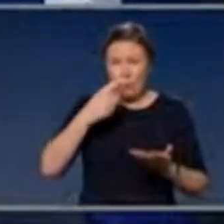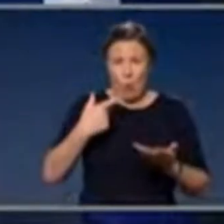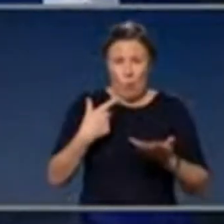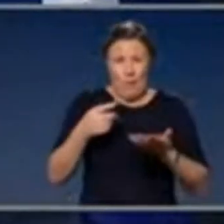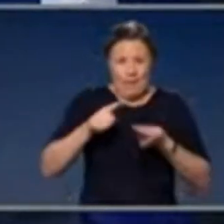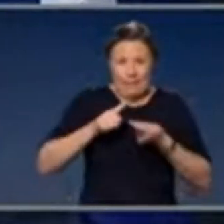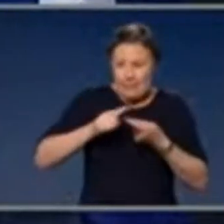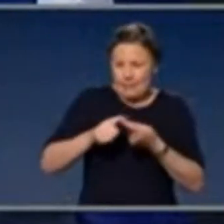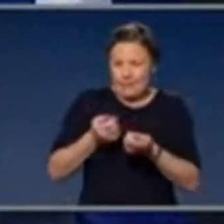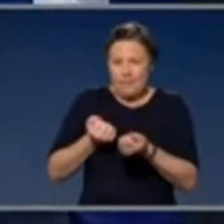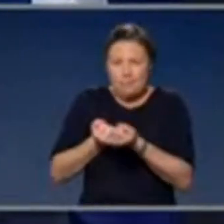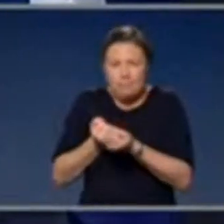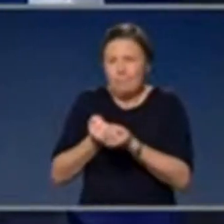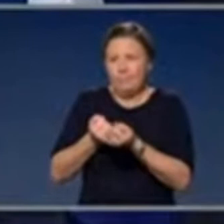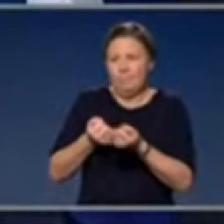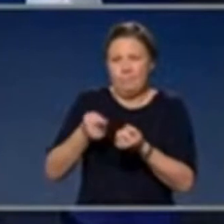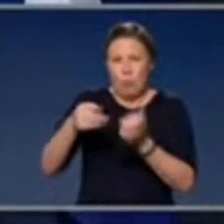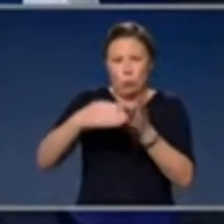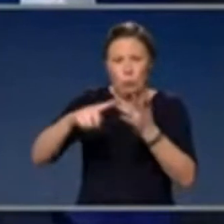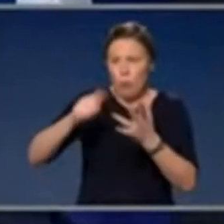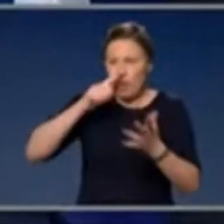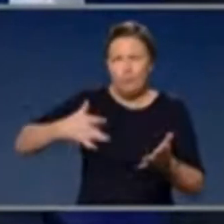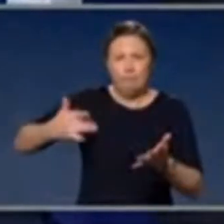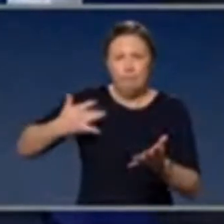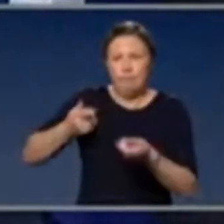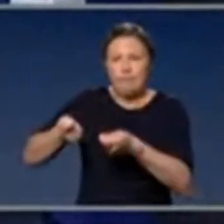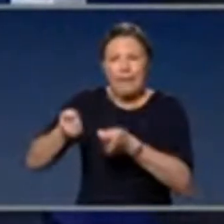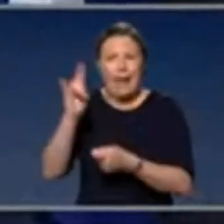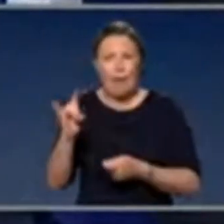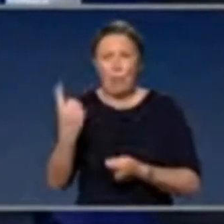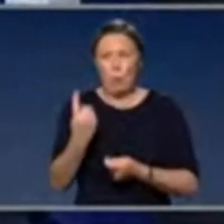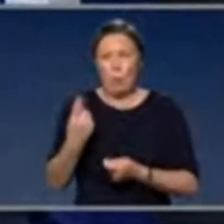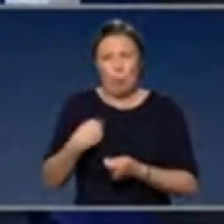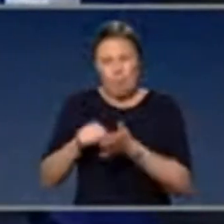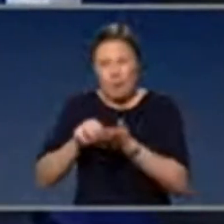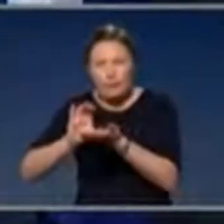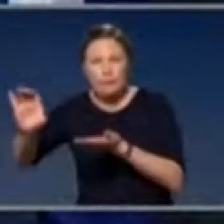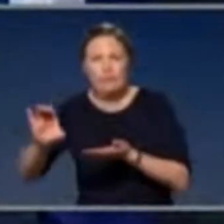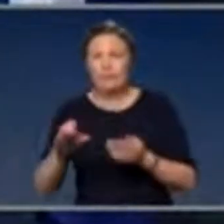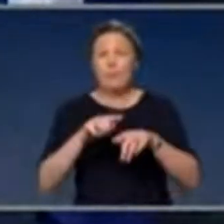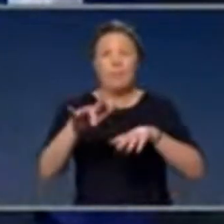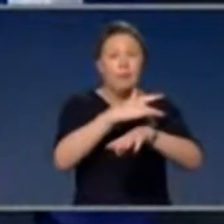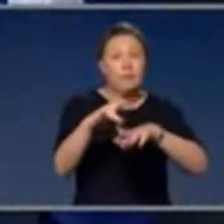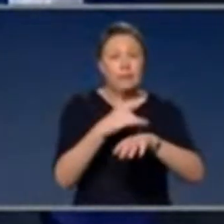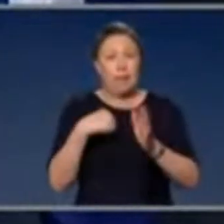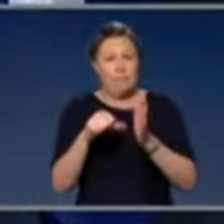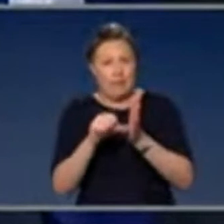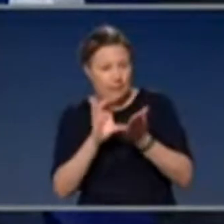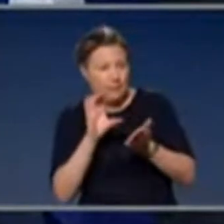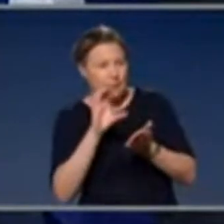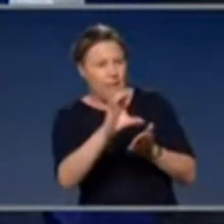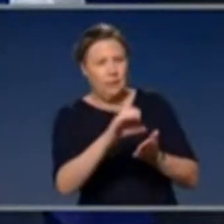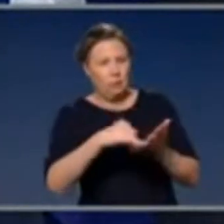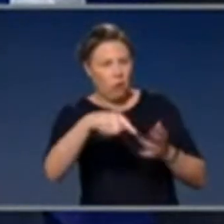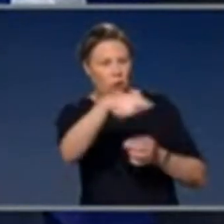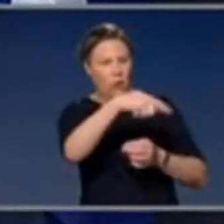supporting entertainment businesses to be able to put on performances to keep people in work. So the federal government